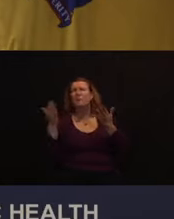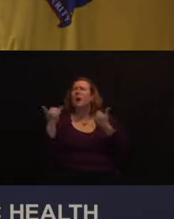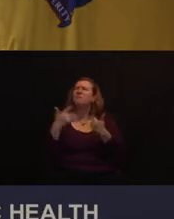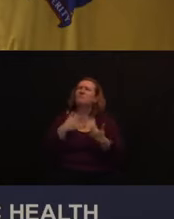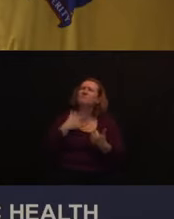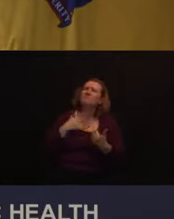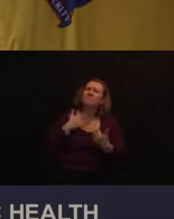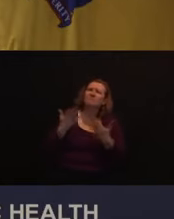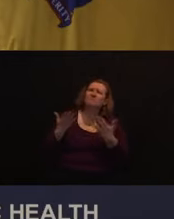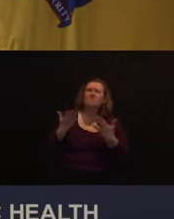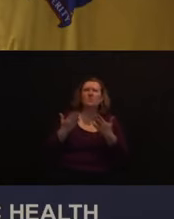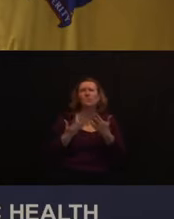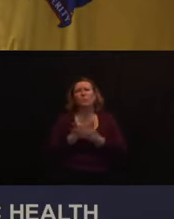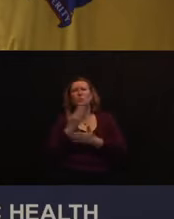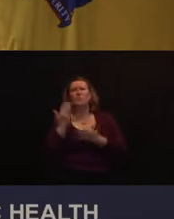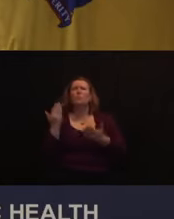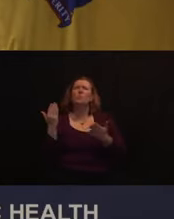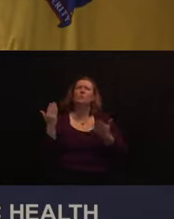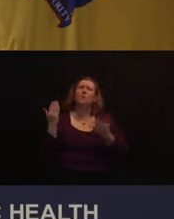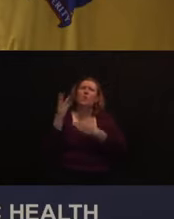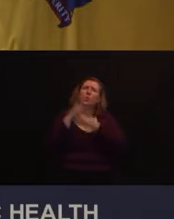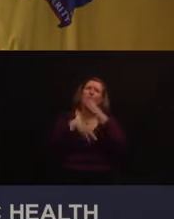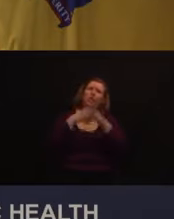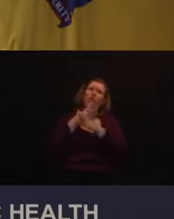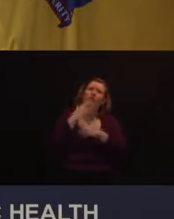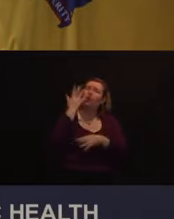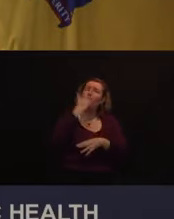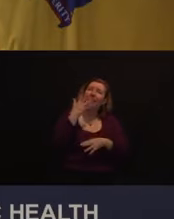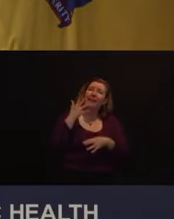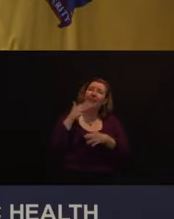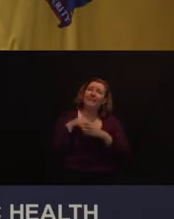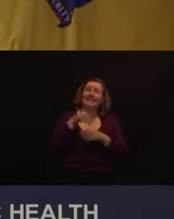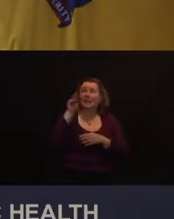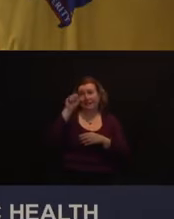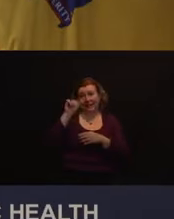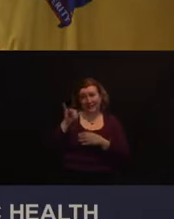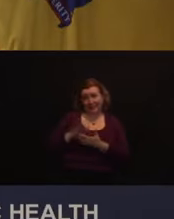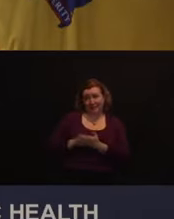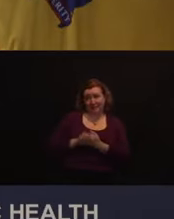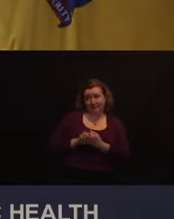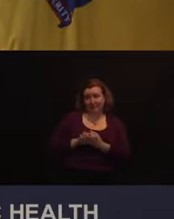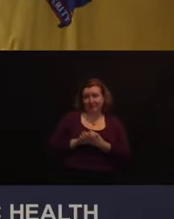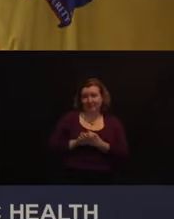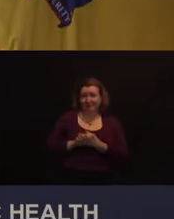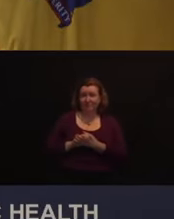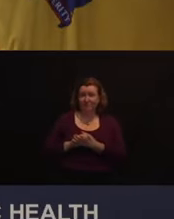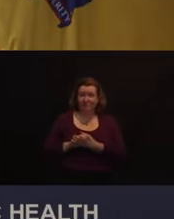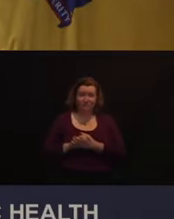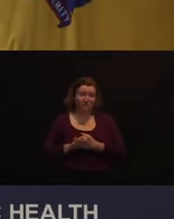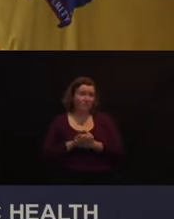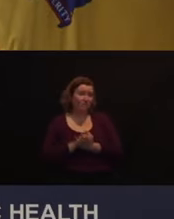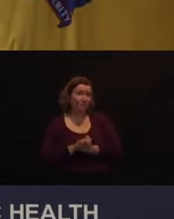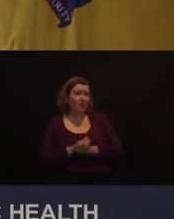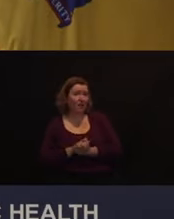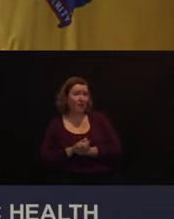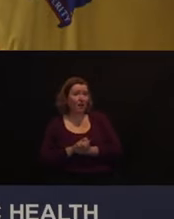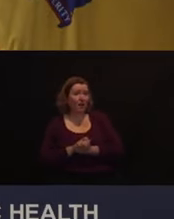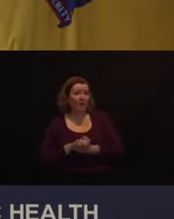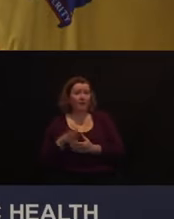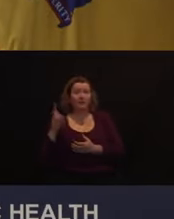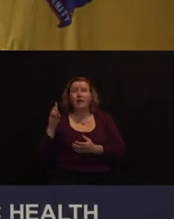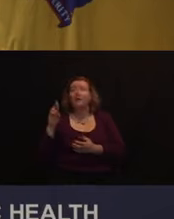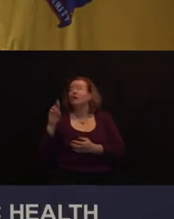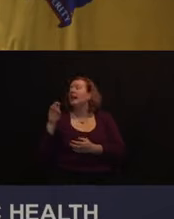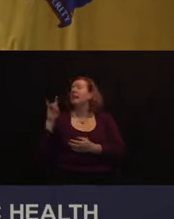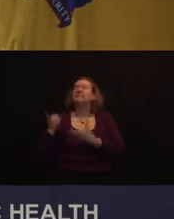to look like this summer if things go according to plan? I will let, we got to give Eddie his money's worth, so I got to let Eddie comment